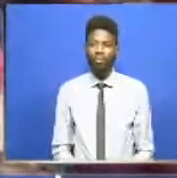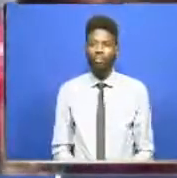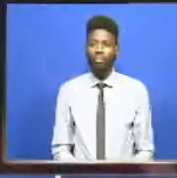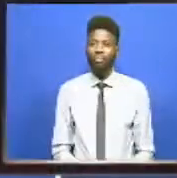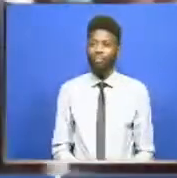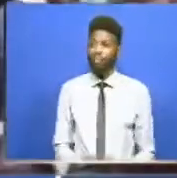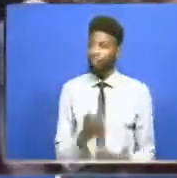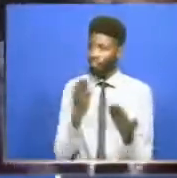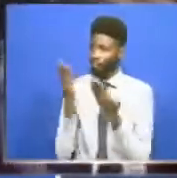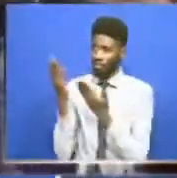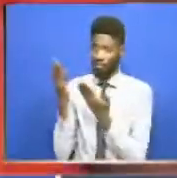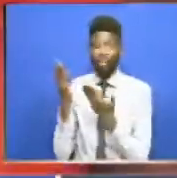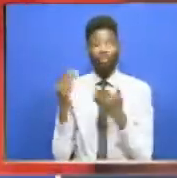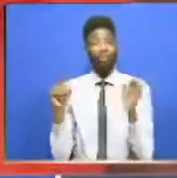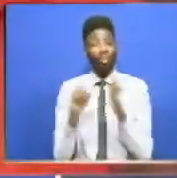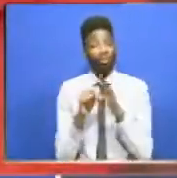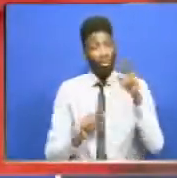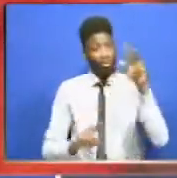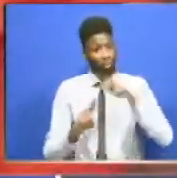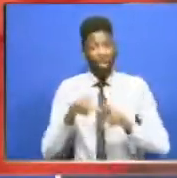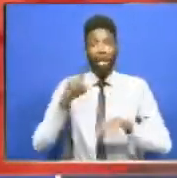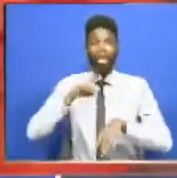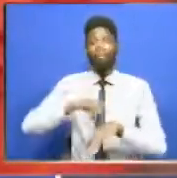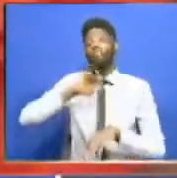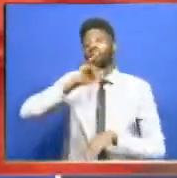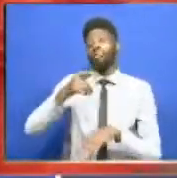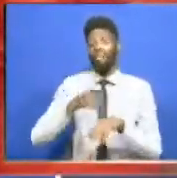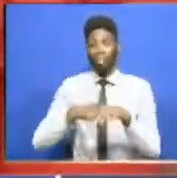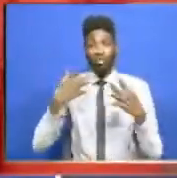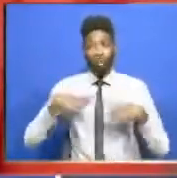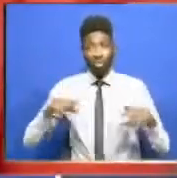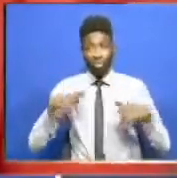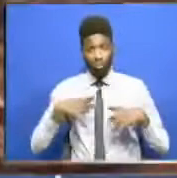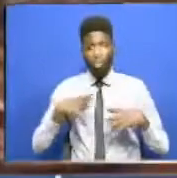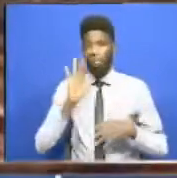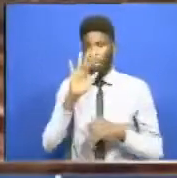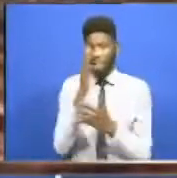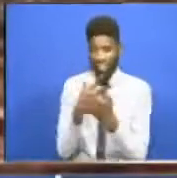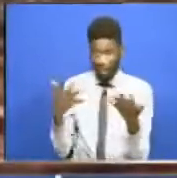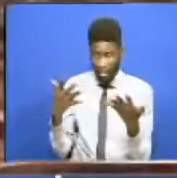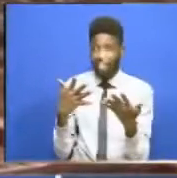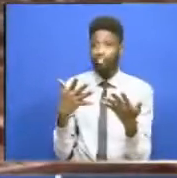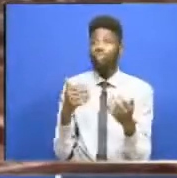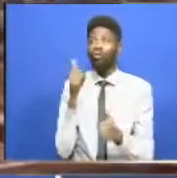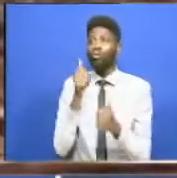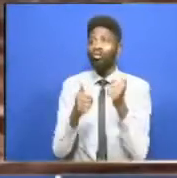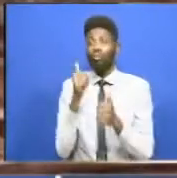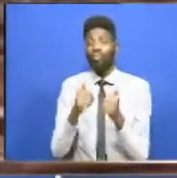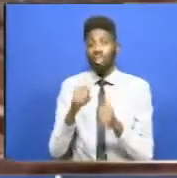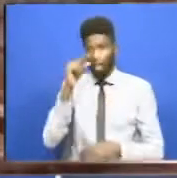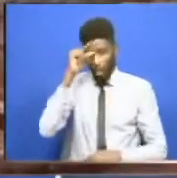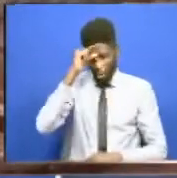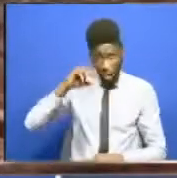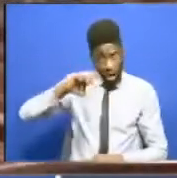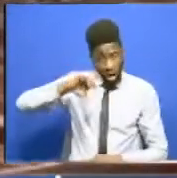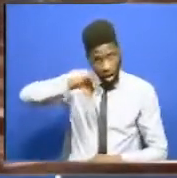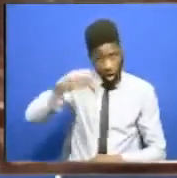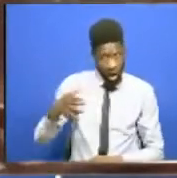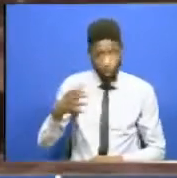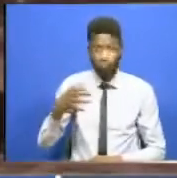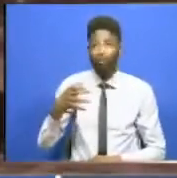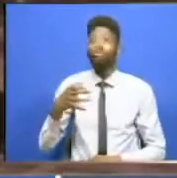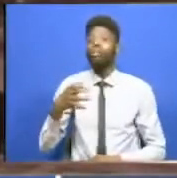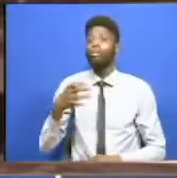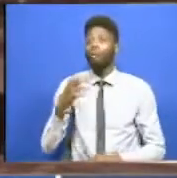There was drama in Embu town as traders forcefully picked their stands that had been confiscated by county government enforcement